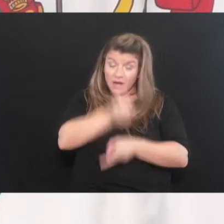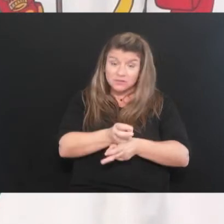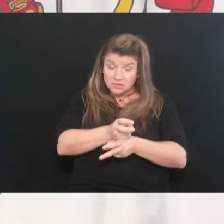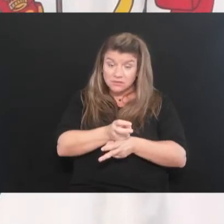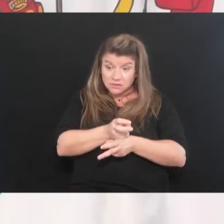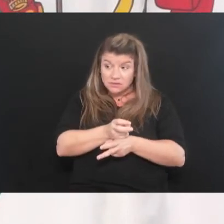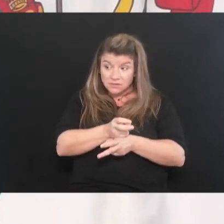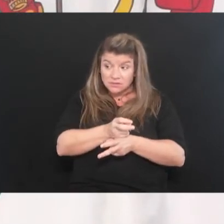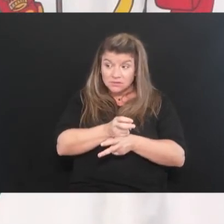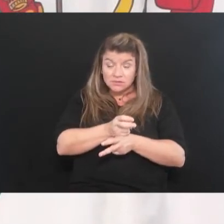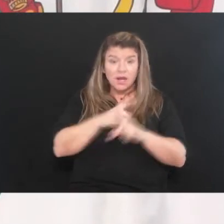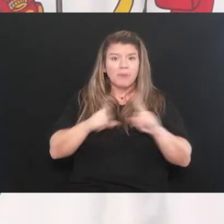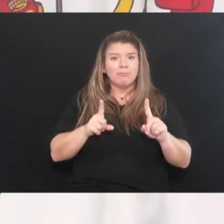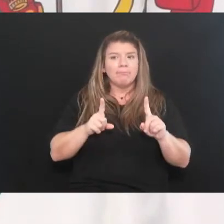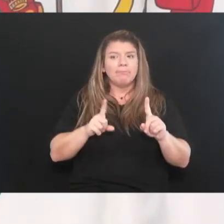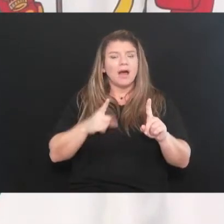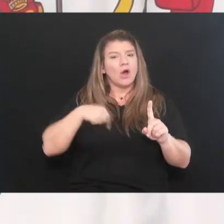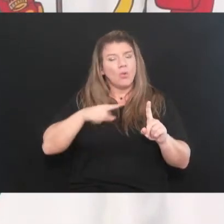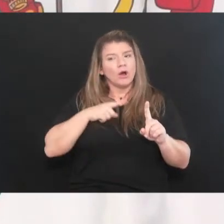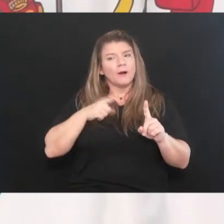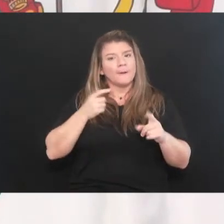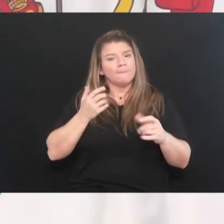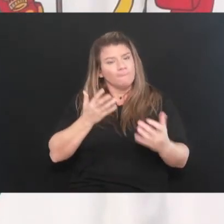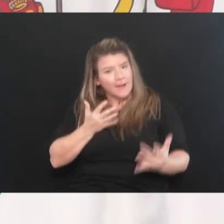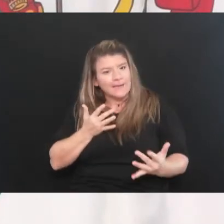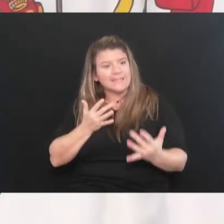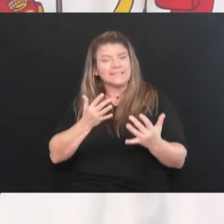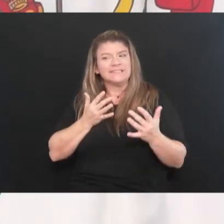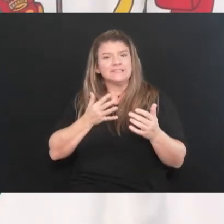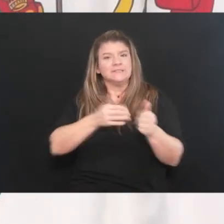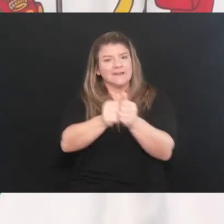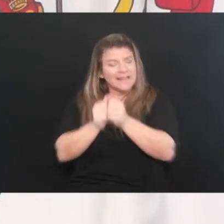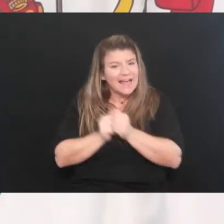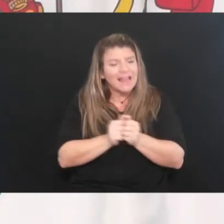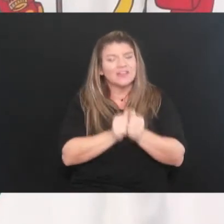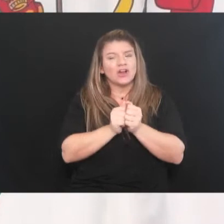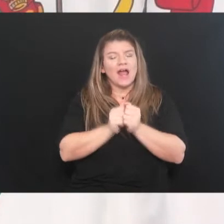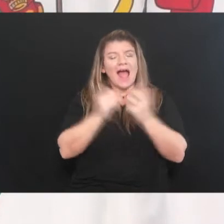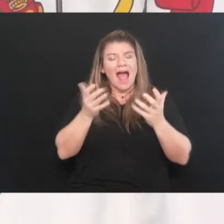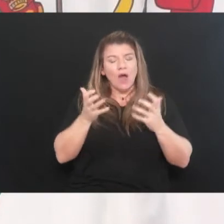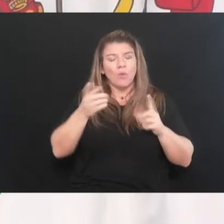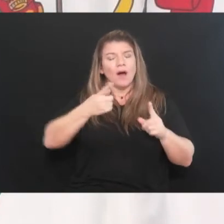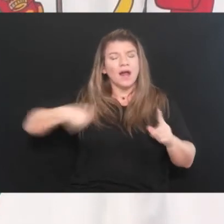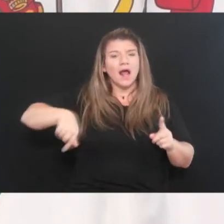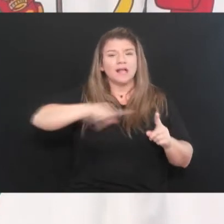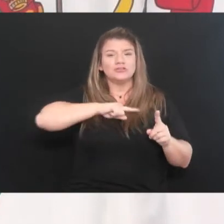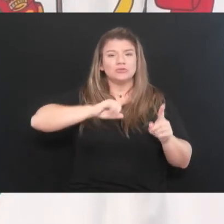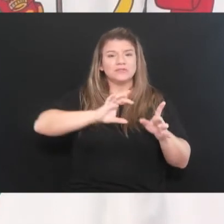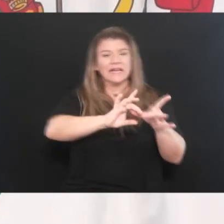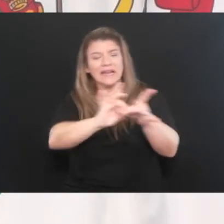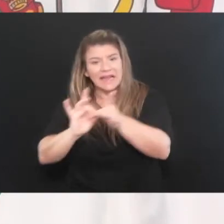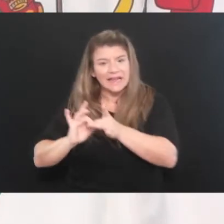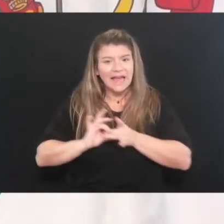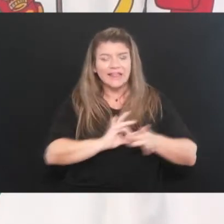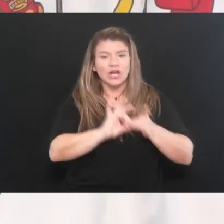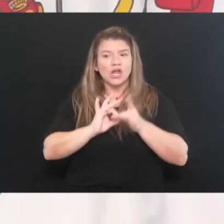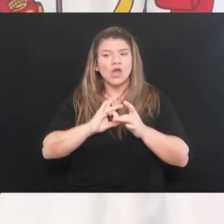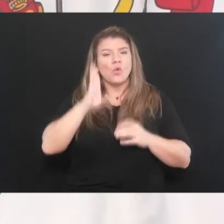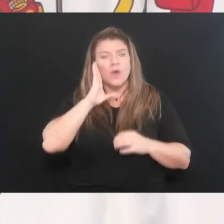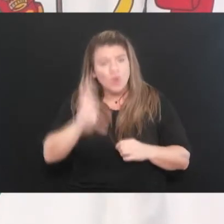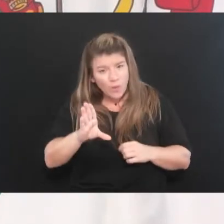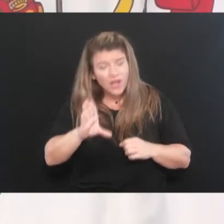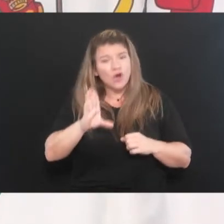we're hanging in there. And if West Virginians will just stay together, and we will take heed to the fact